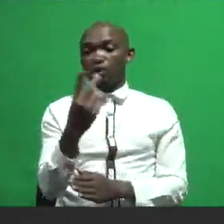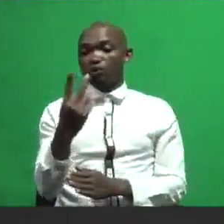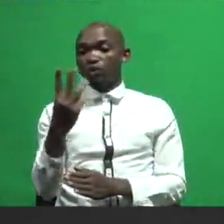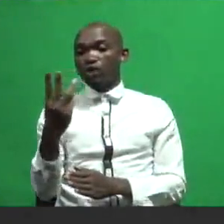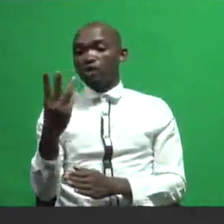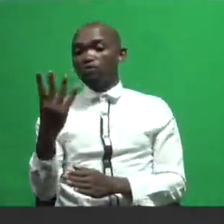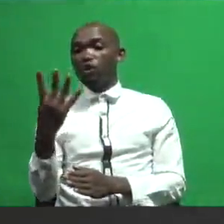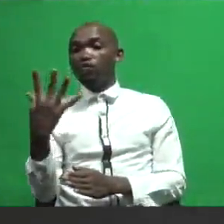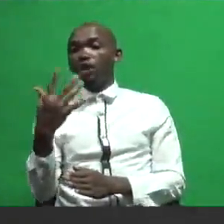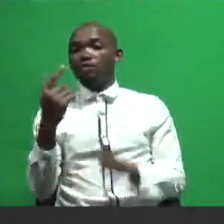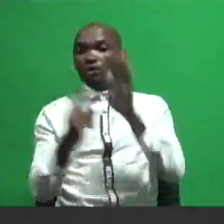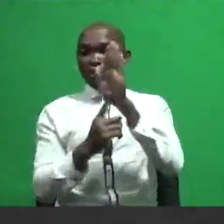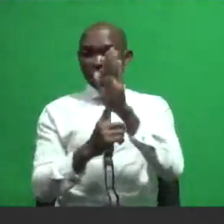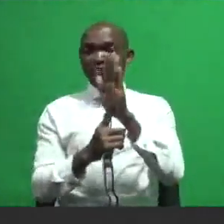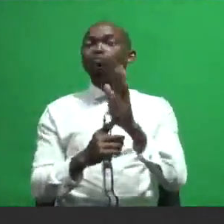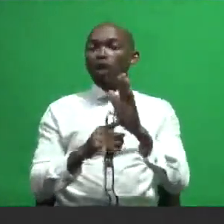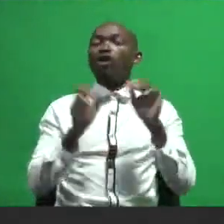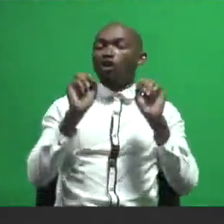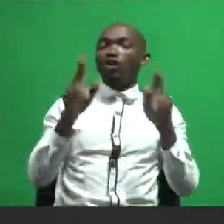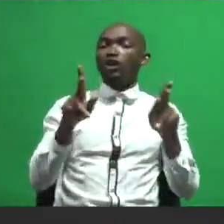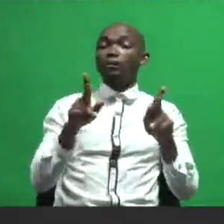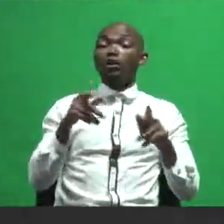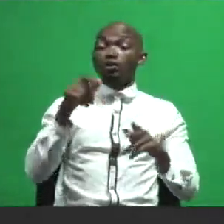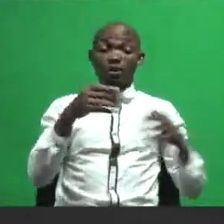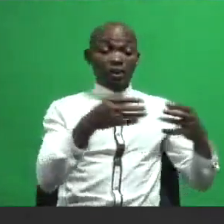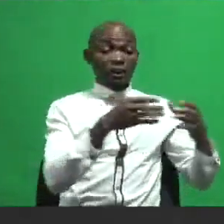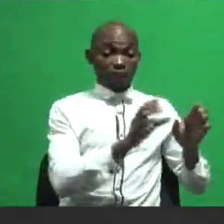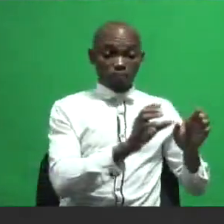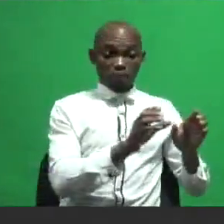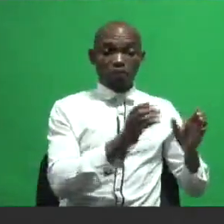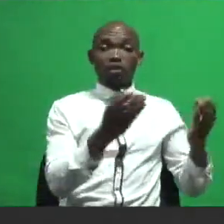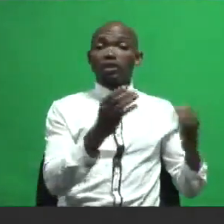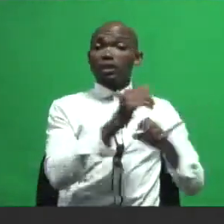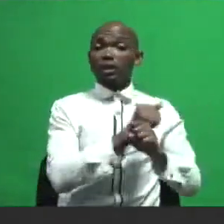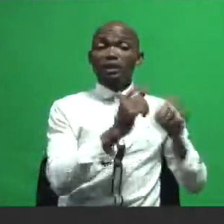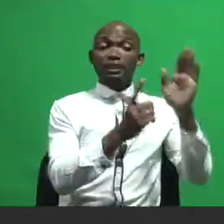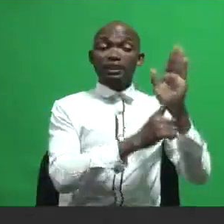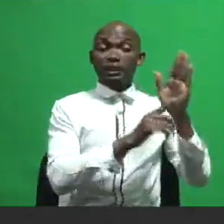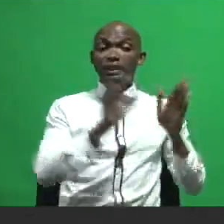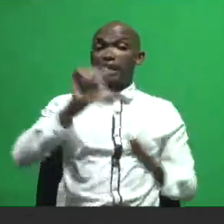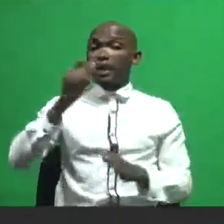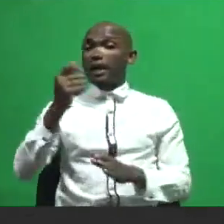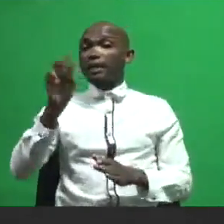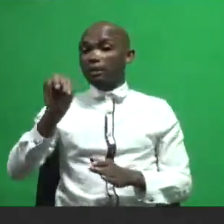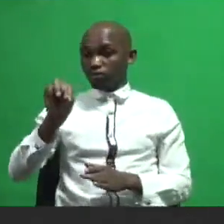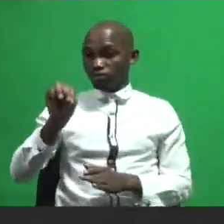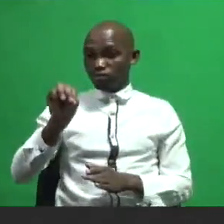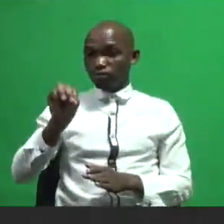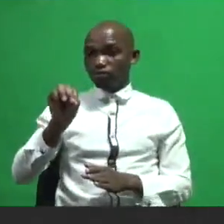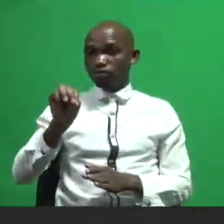2, 3, 4, 5, 6. Good. Also, in these compounds, we have 6